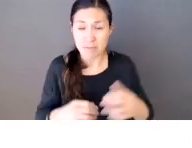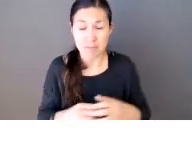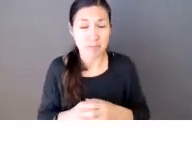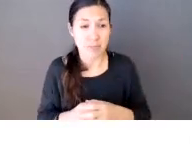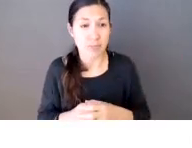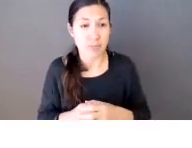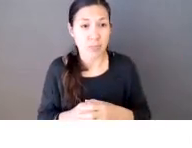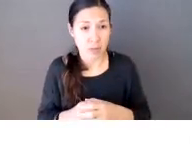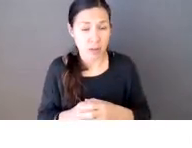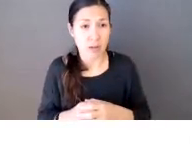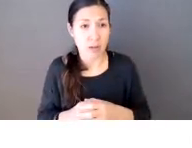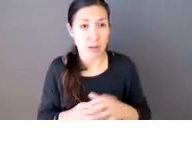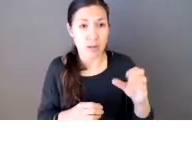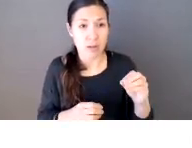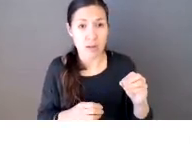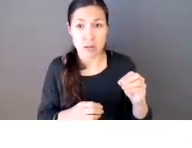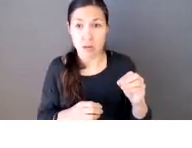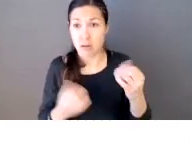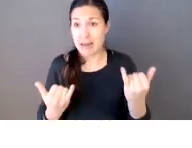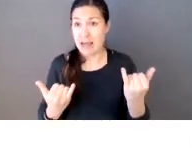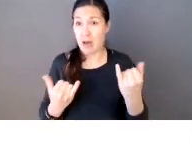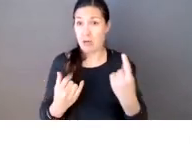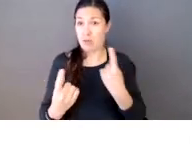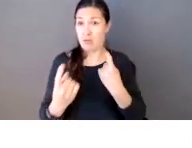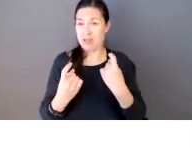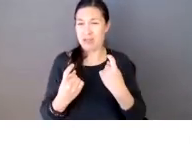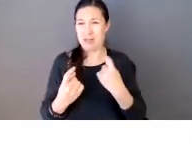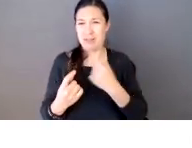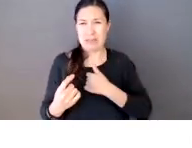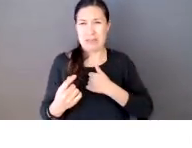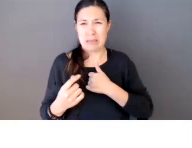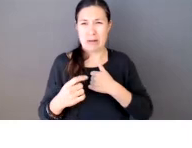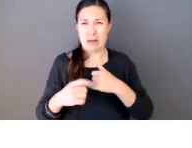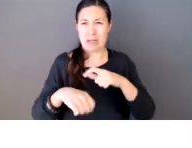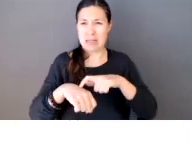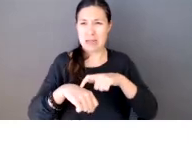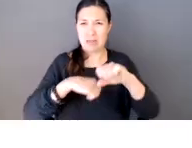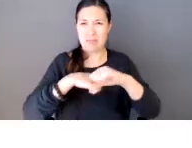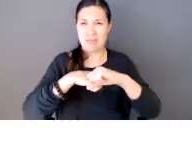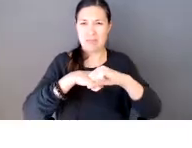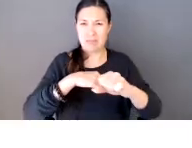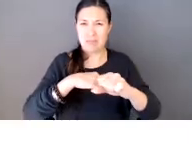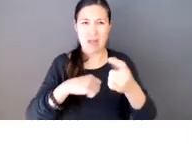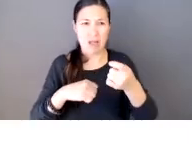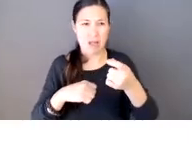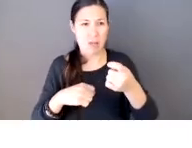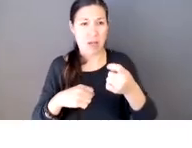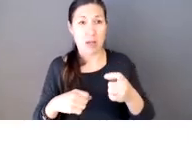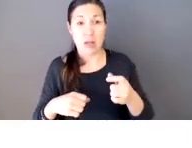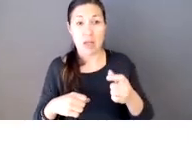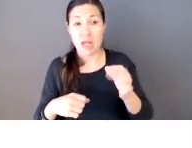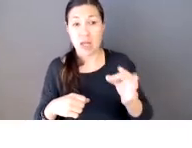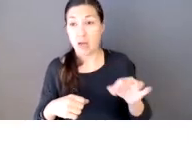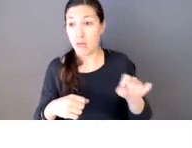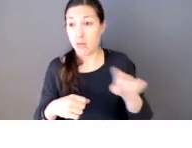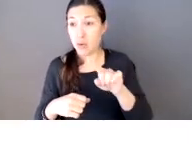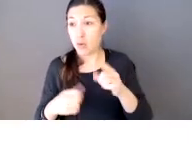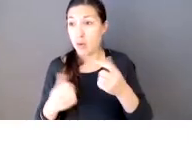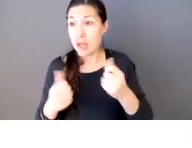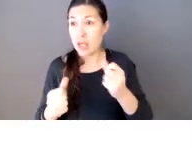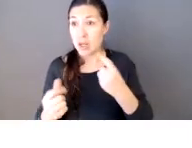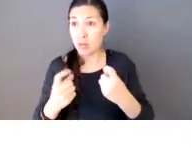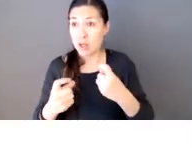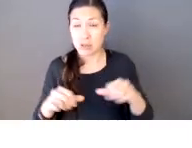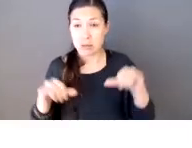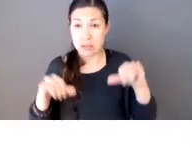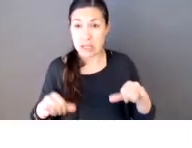So with that, any questions? I know we're a couple minutes over, but certainly, you know, we'll stay if you have any questions, or